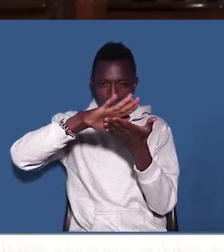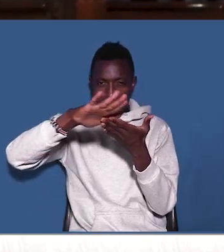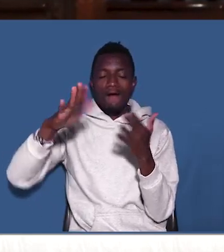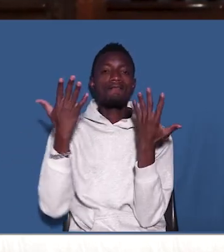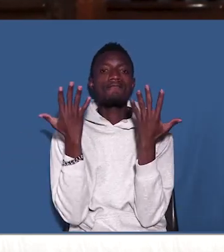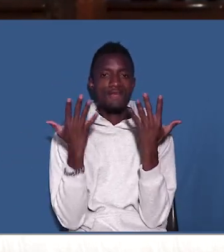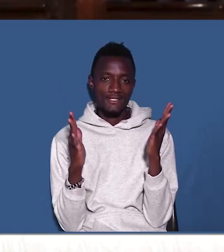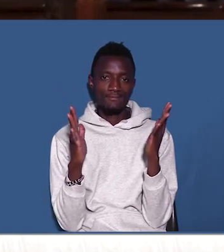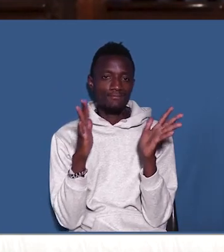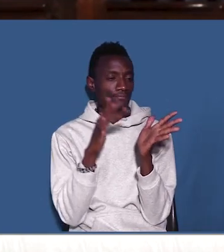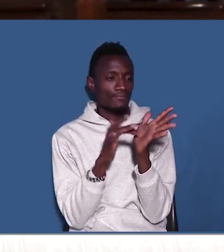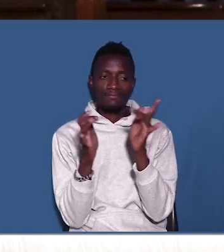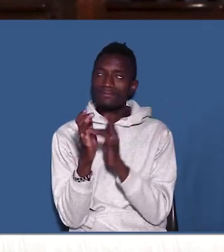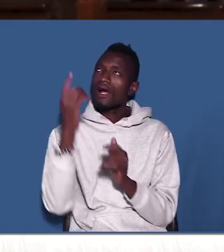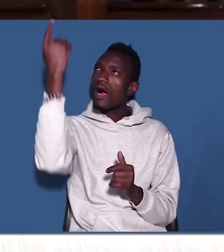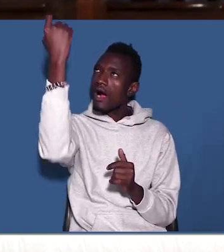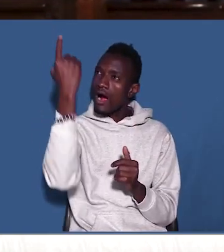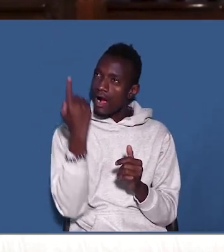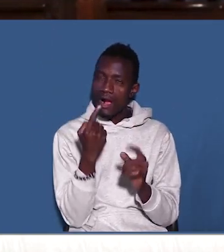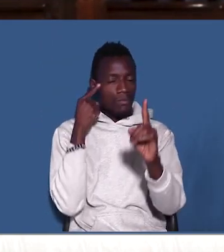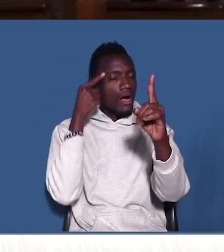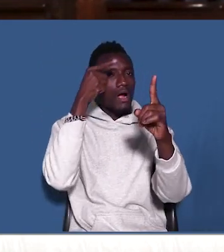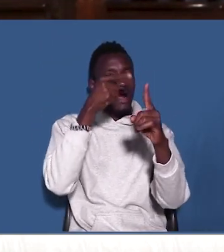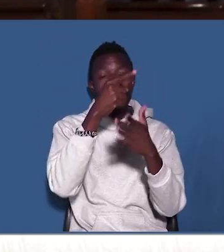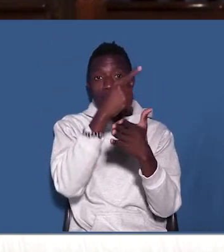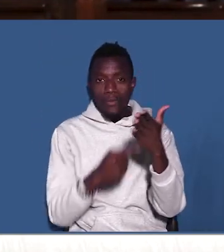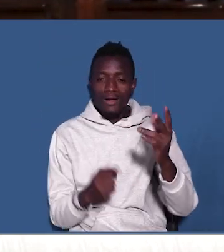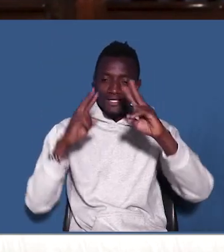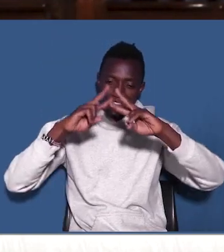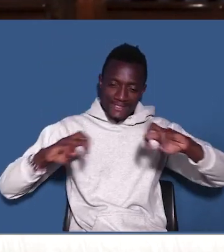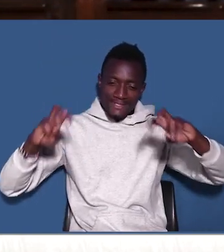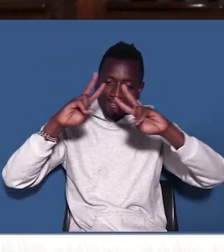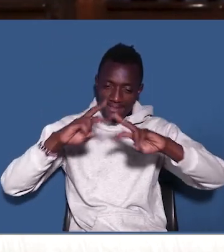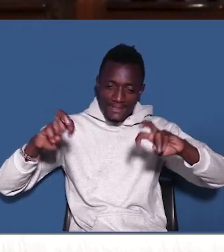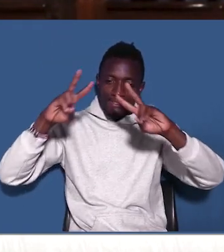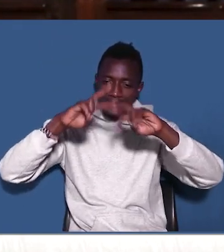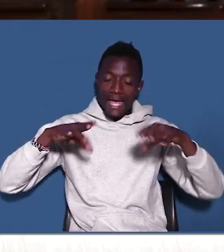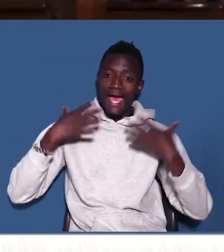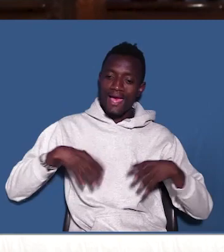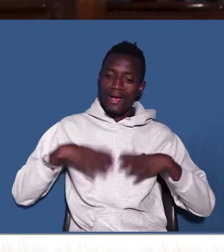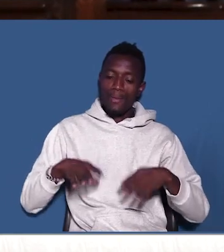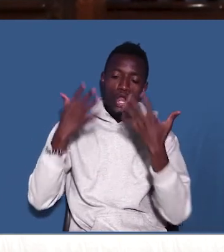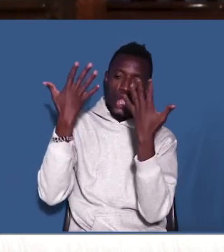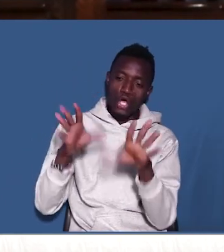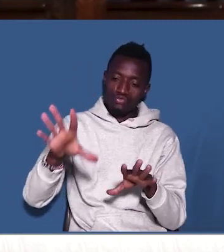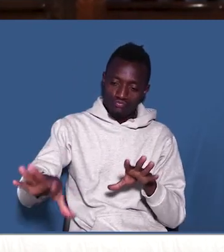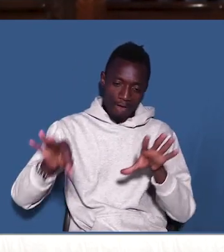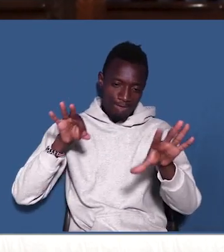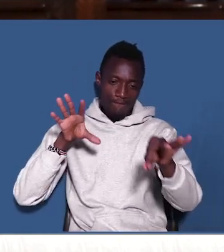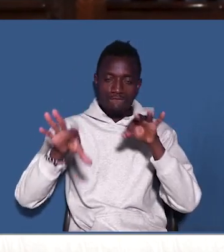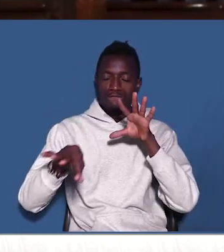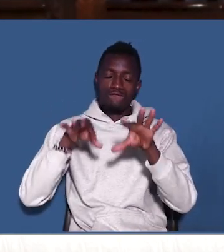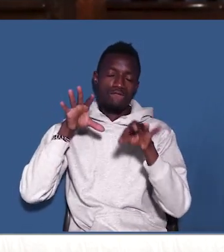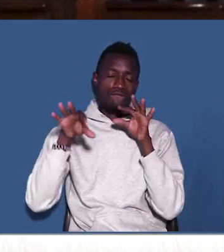lost. He came to give his life as a ransom for many. And on the cross, he